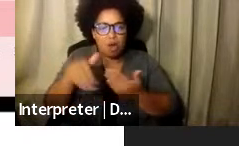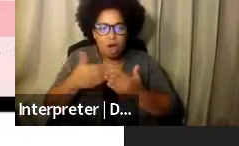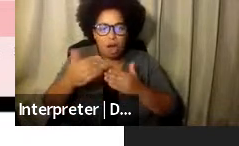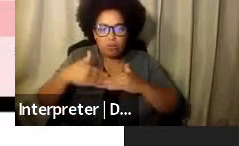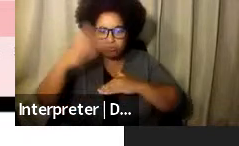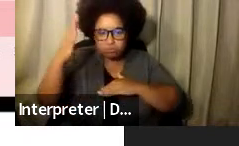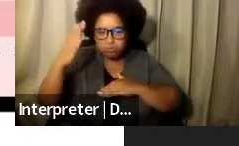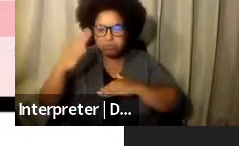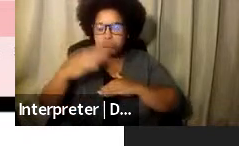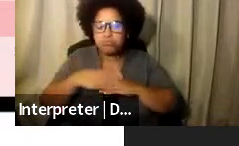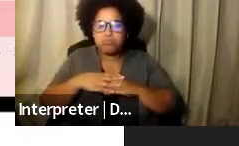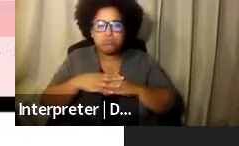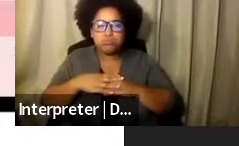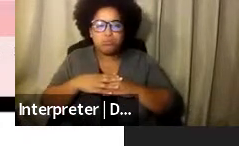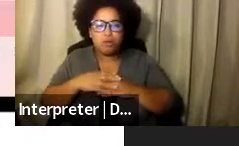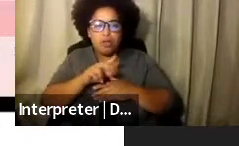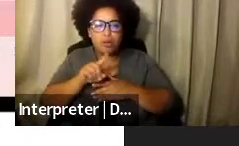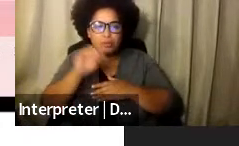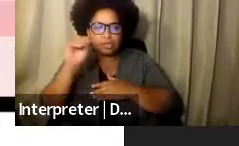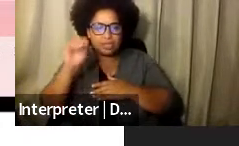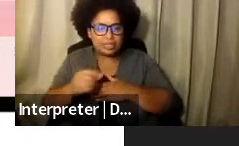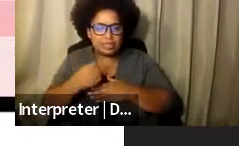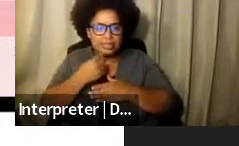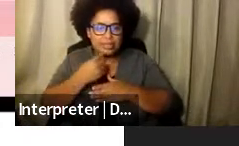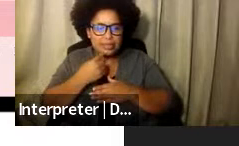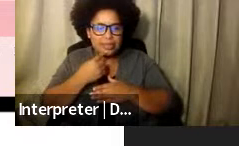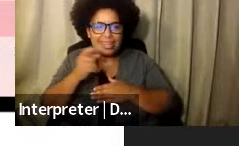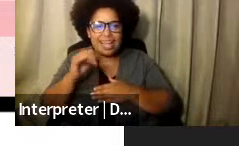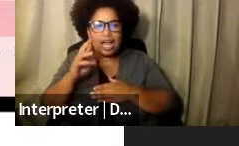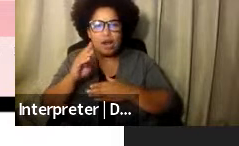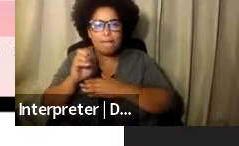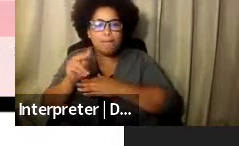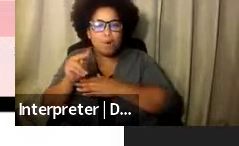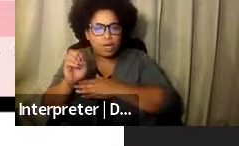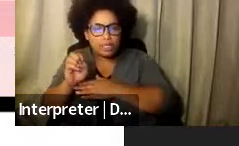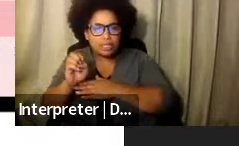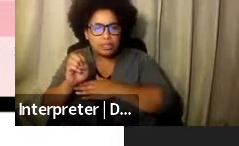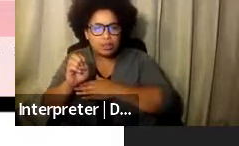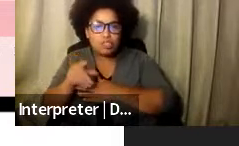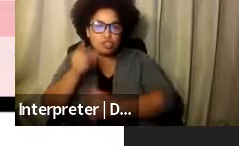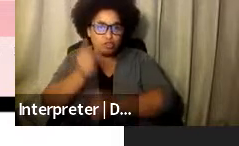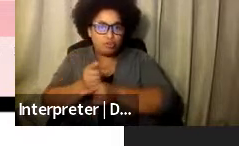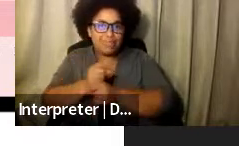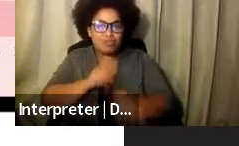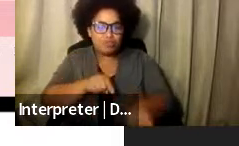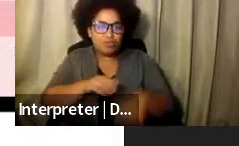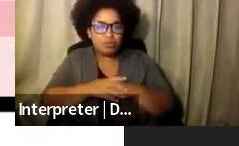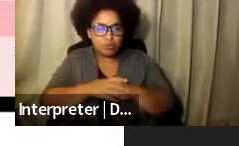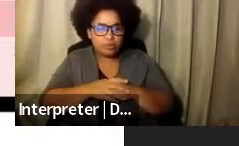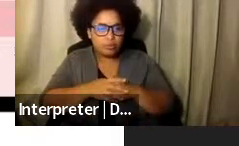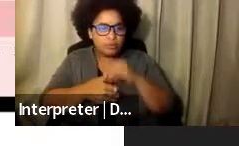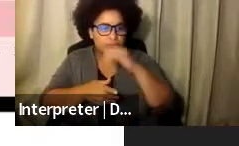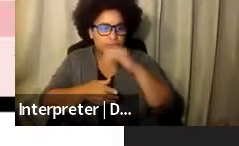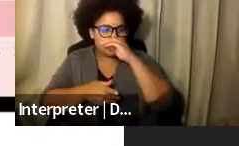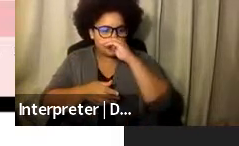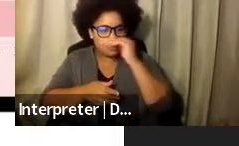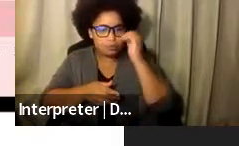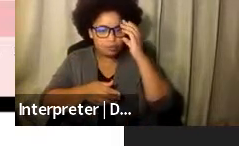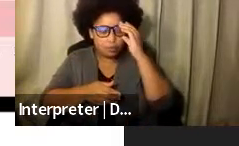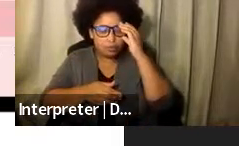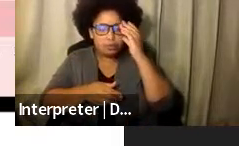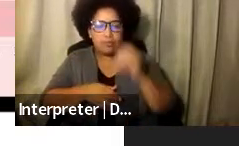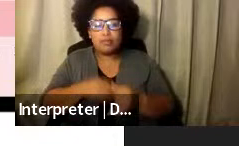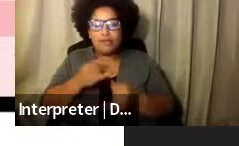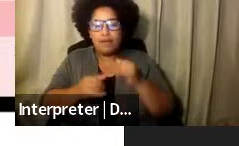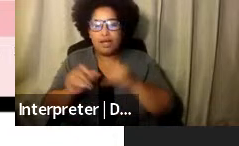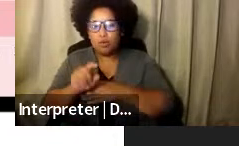to the question, but 31% answered airborne, which was the correct answer. In the final question, we asked